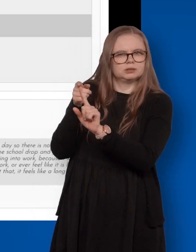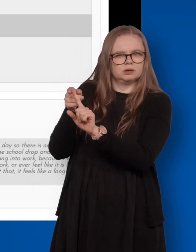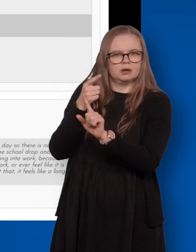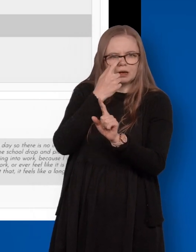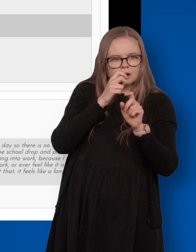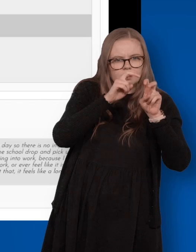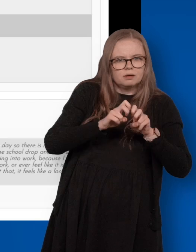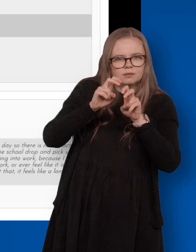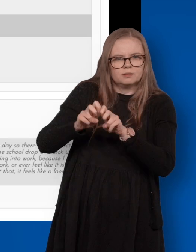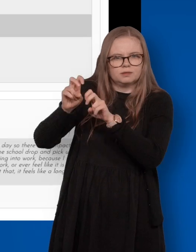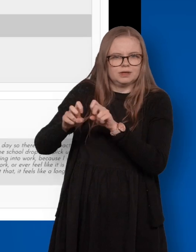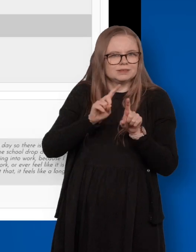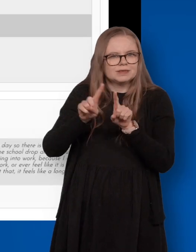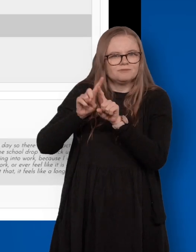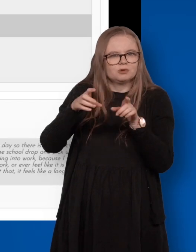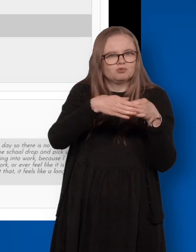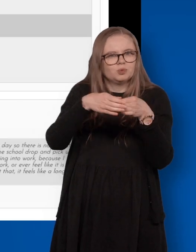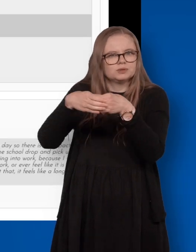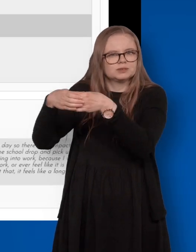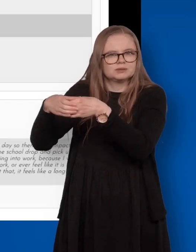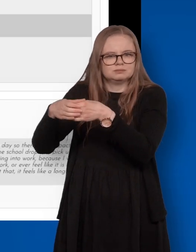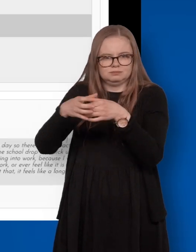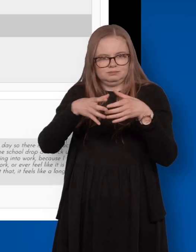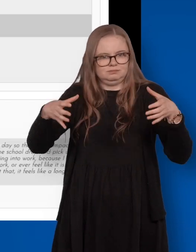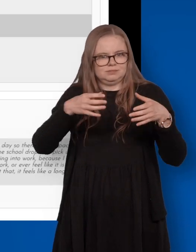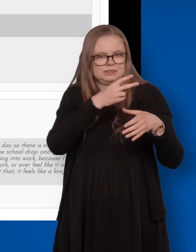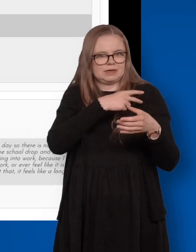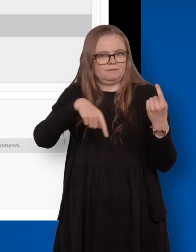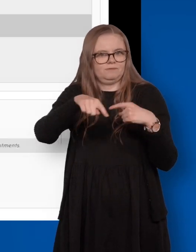understanding how the trial has gone for different groups within the workforce.